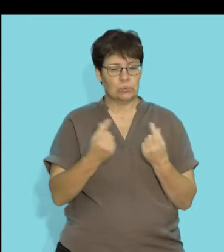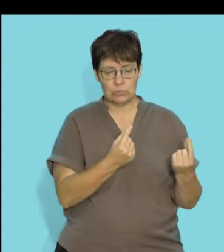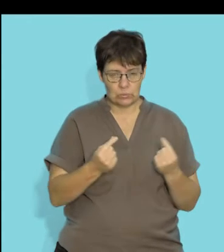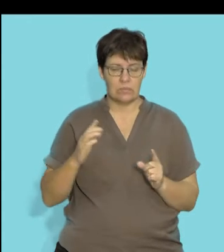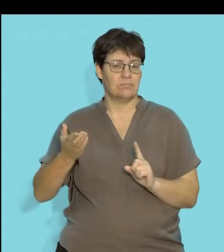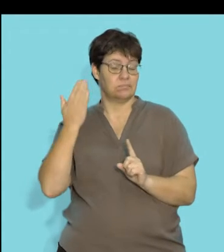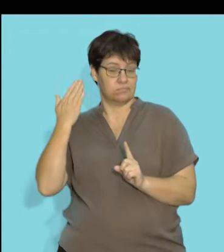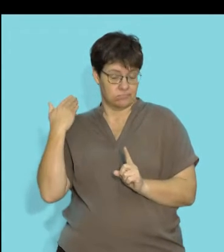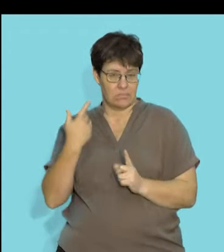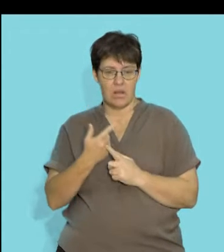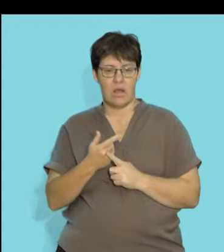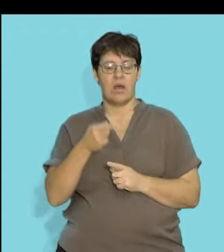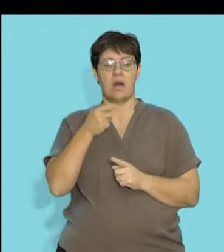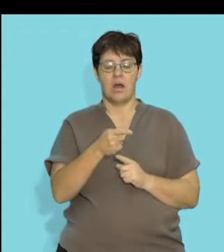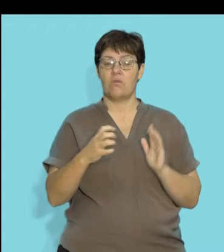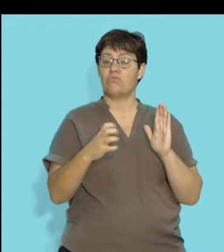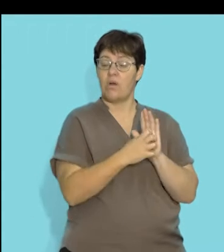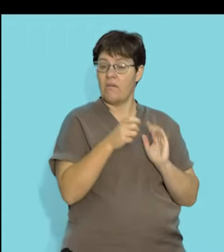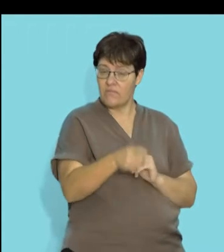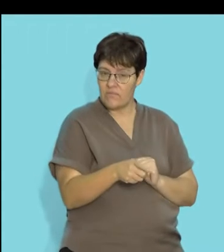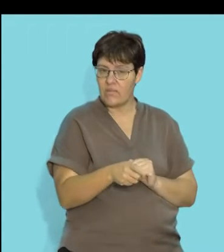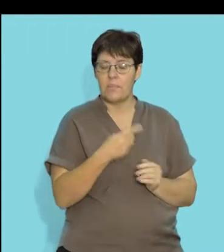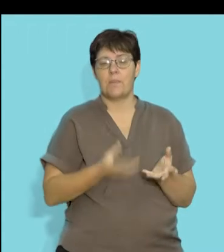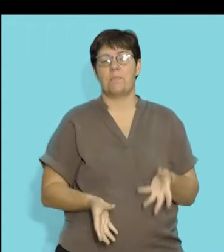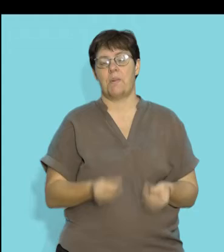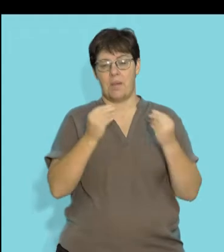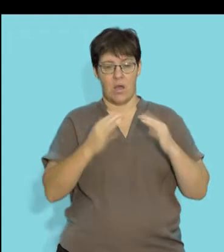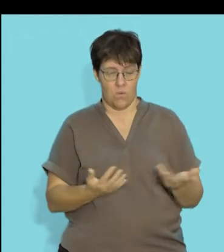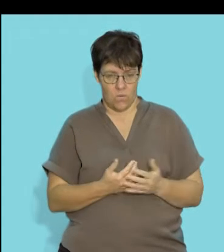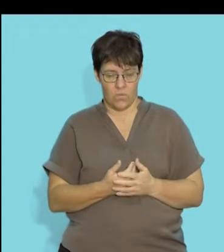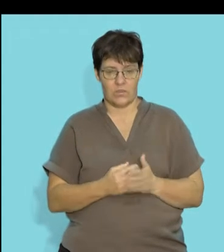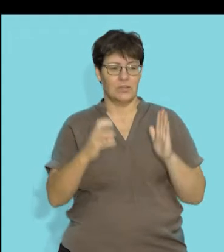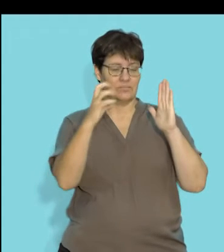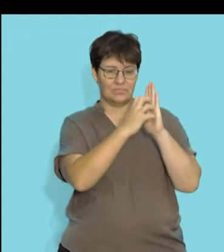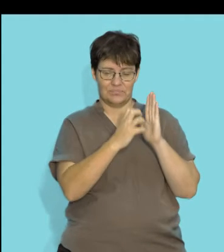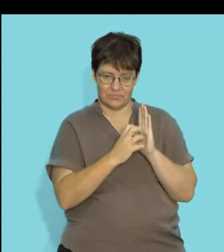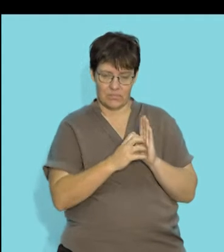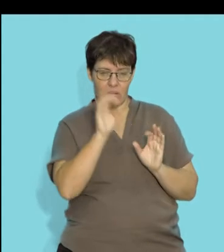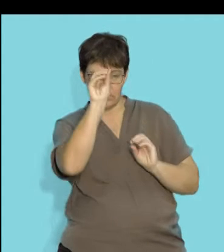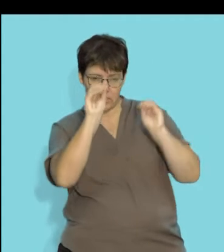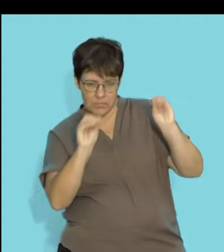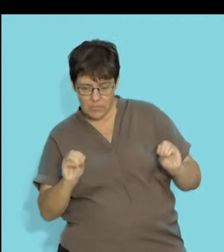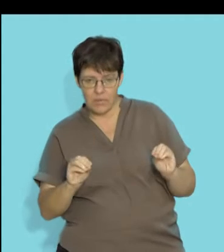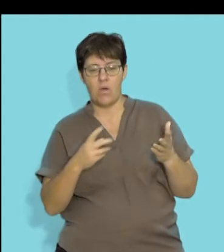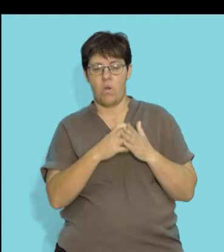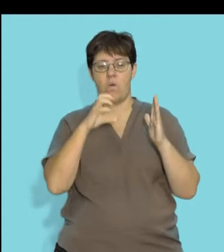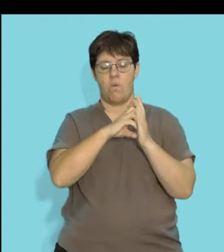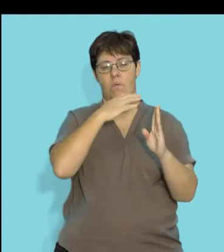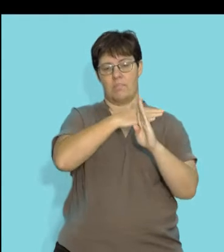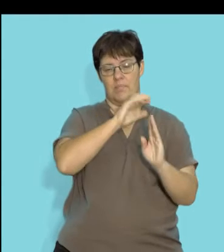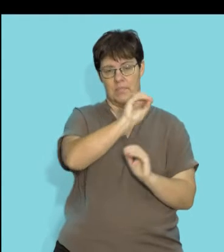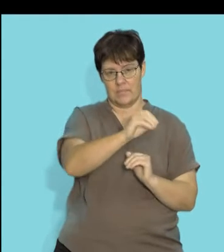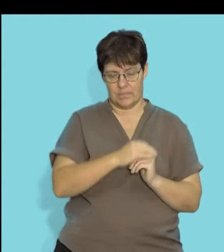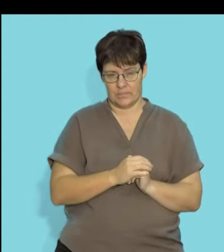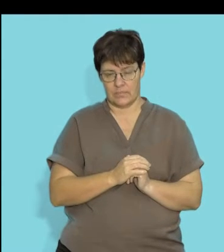doing with the previous graphs, the graph of this can be obtained by plotting all these points on the Cartesian